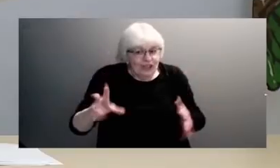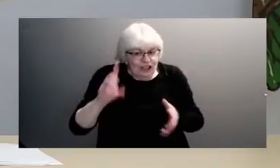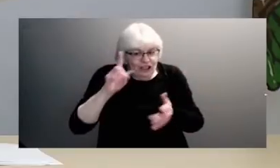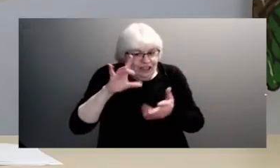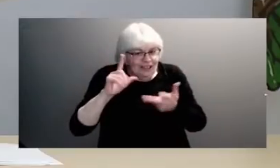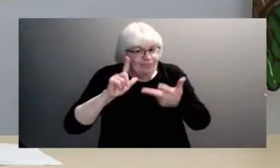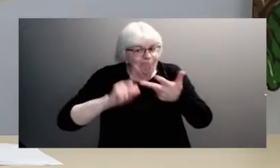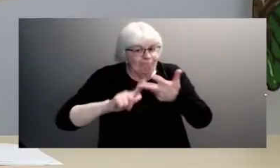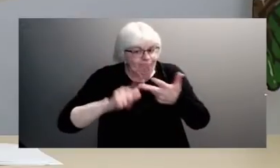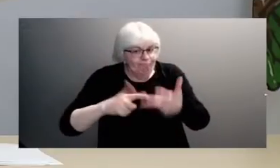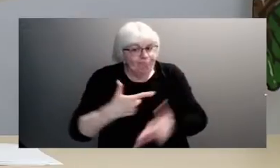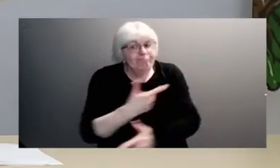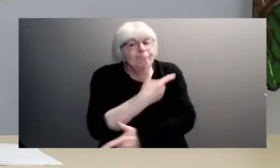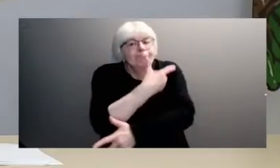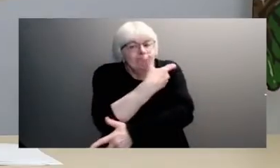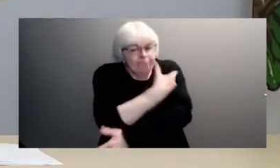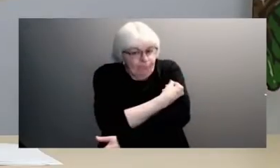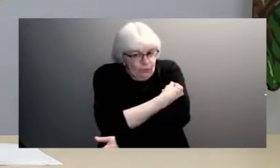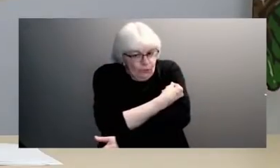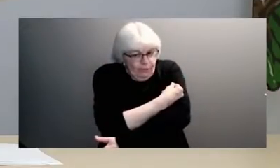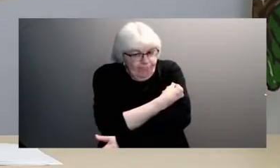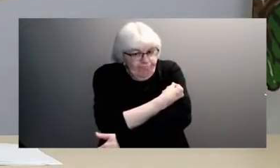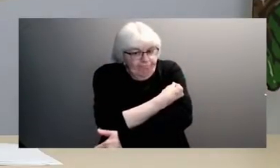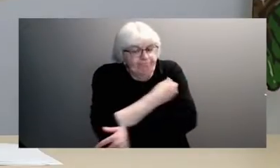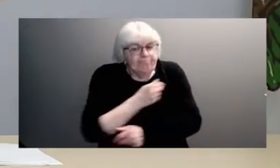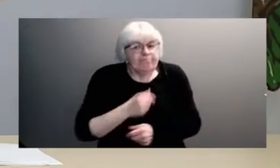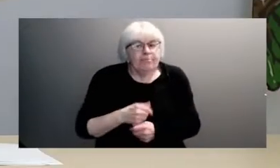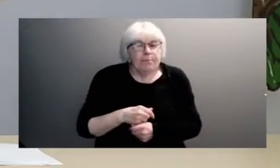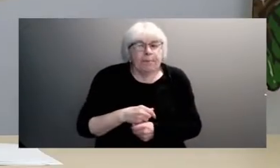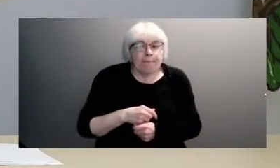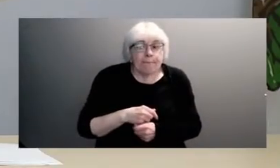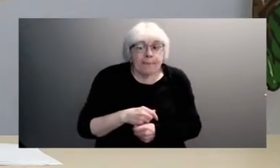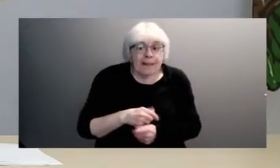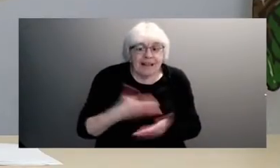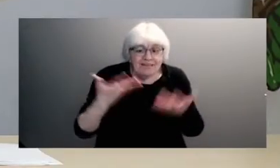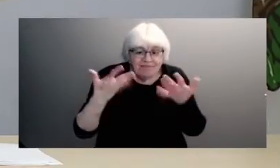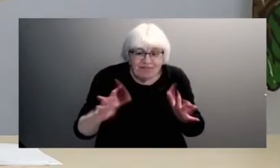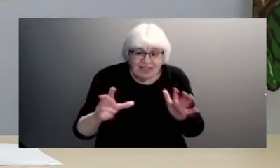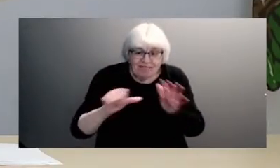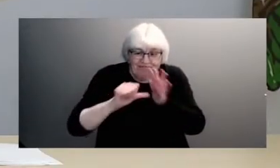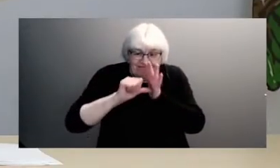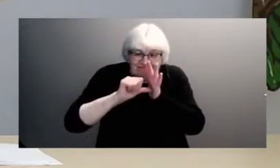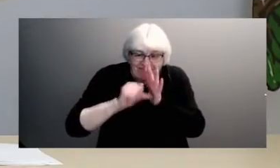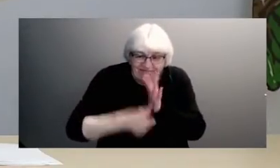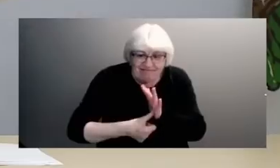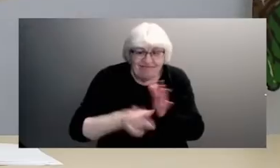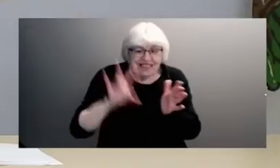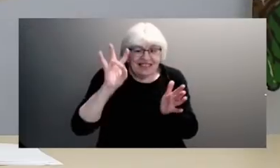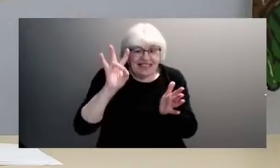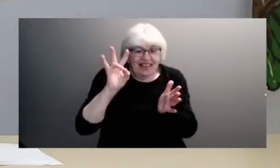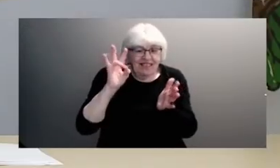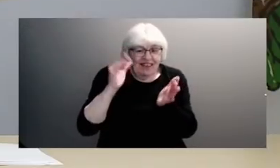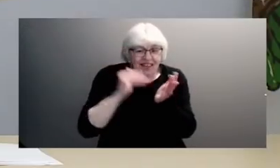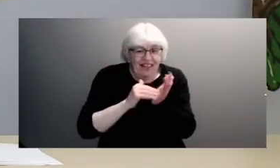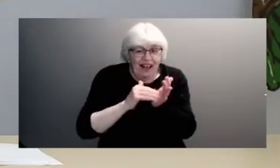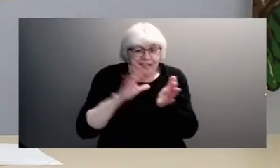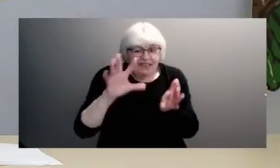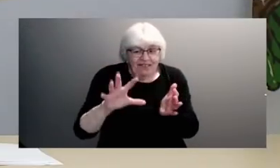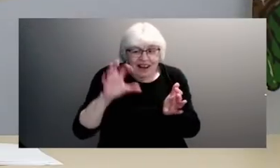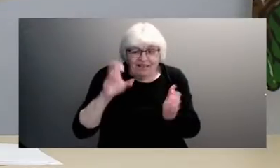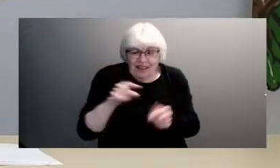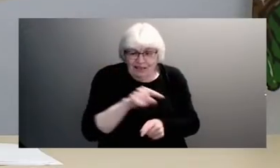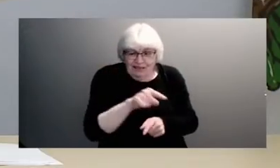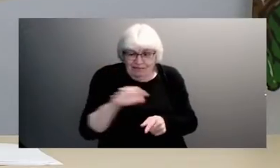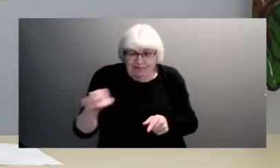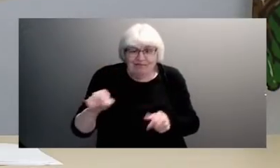but just to highlight, there are over 7,500 island residents eligible for a booster that have not yet received their 3rd dose of